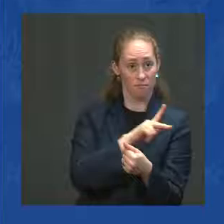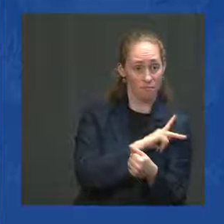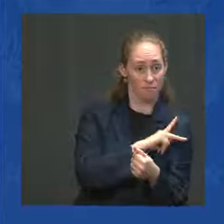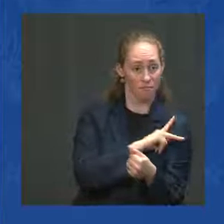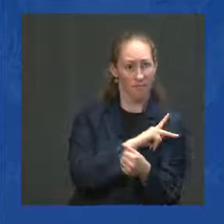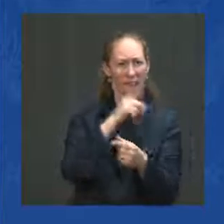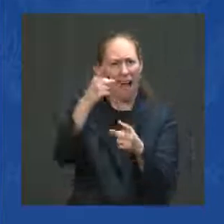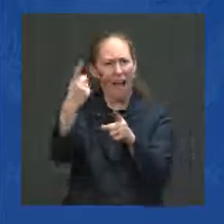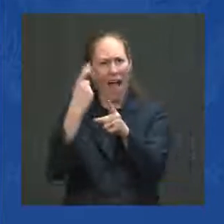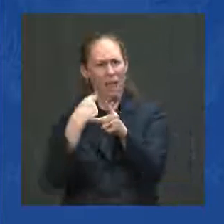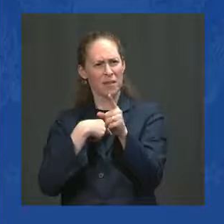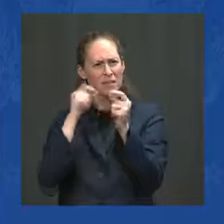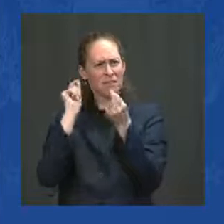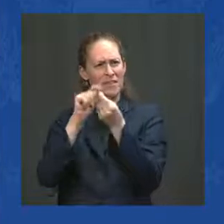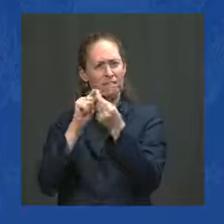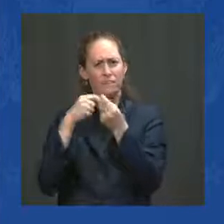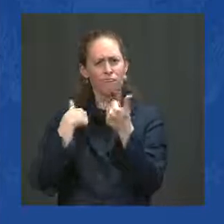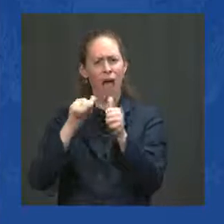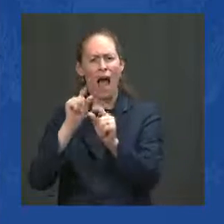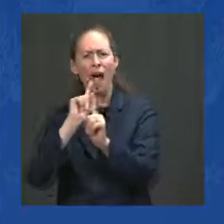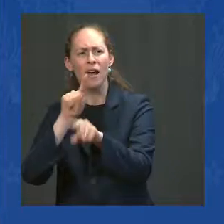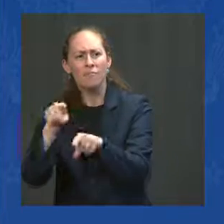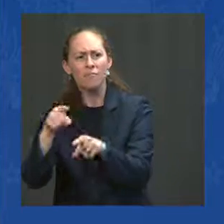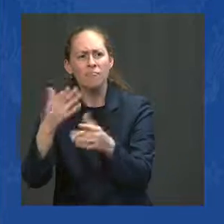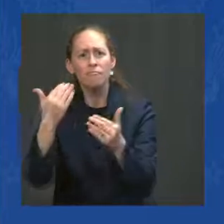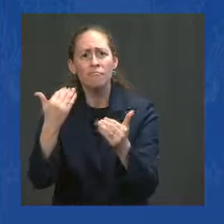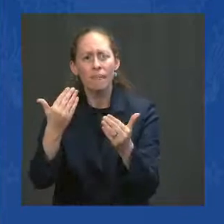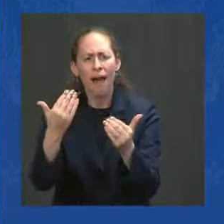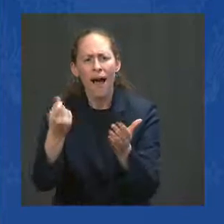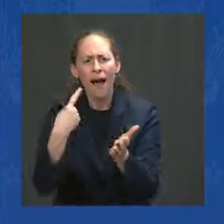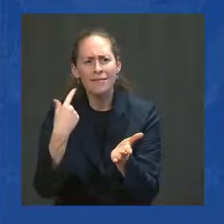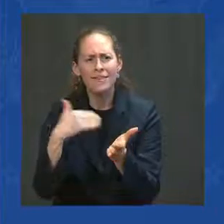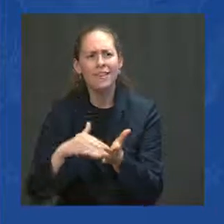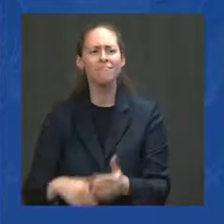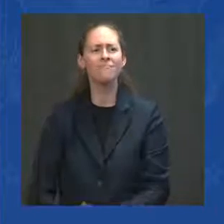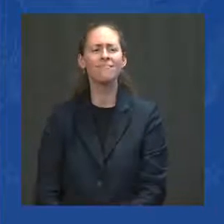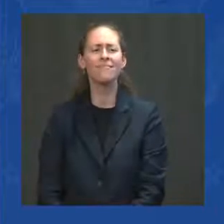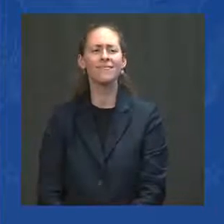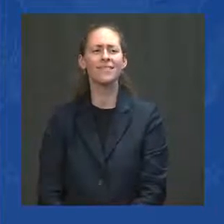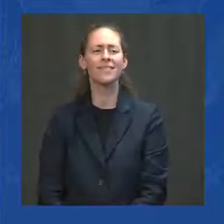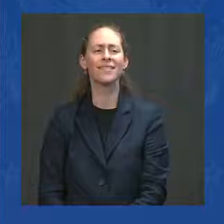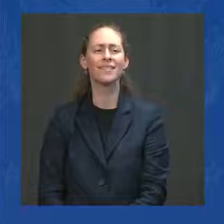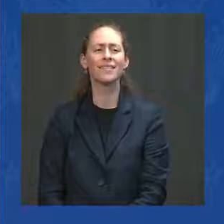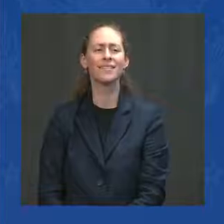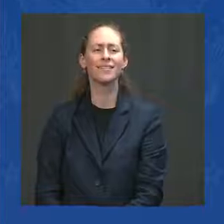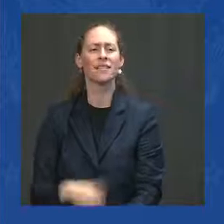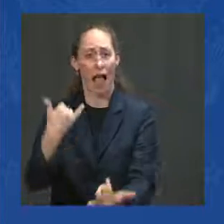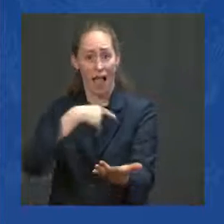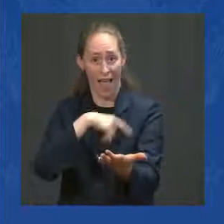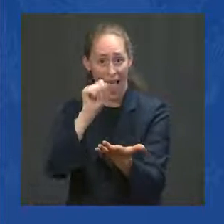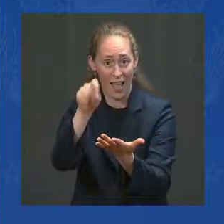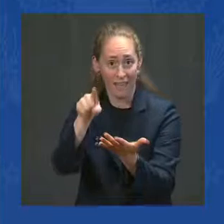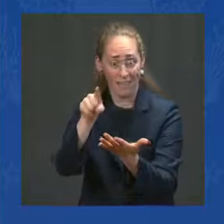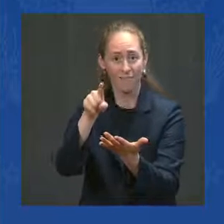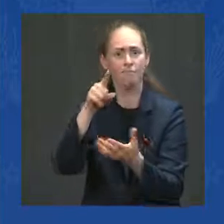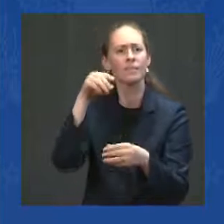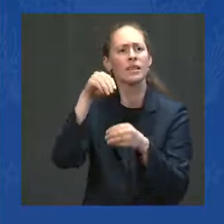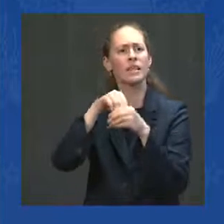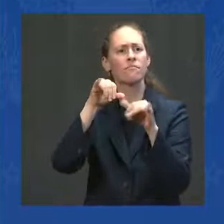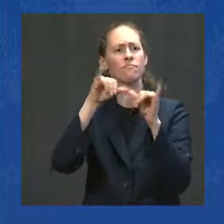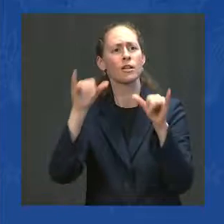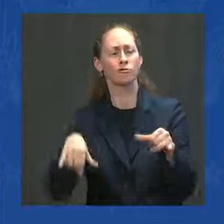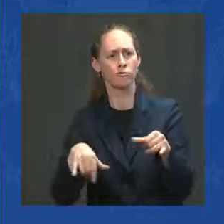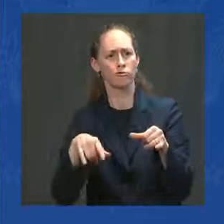trying to answer specifically. What do you want to ask me specifically? Well, I'd like to ask you about infrastructure as well. Given that you have said this is such an urgent bill that needs